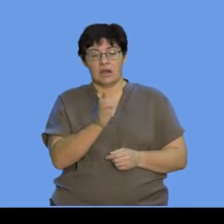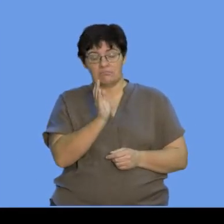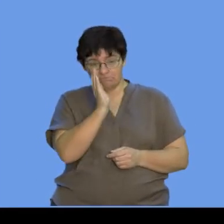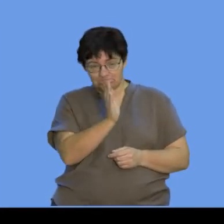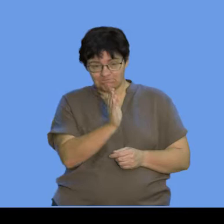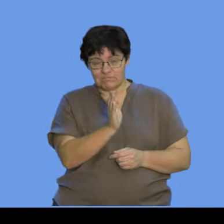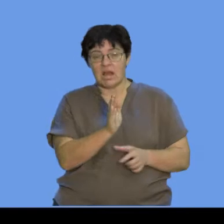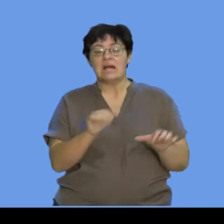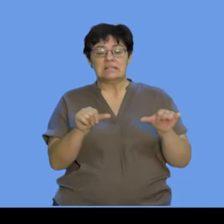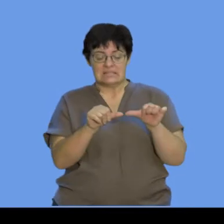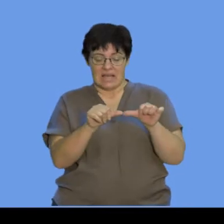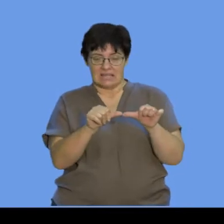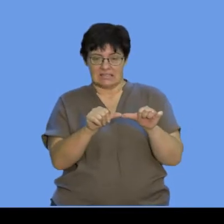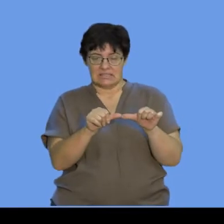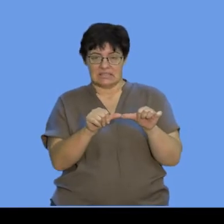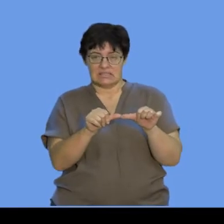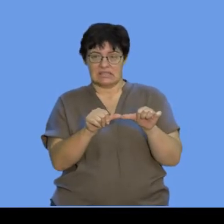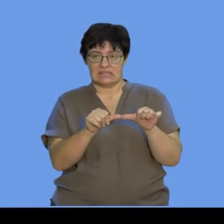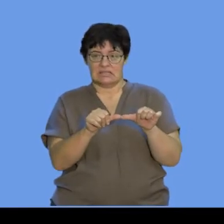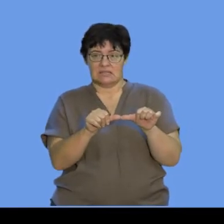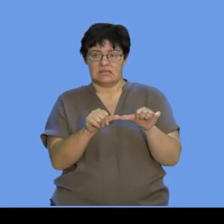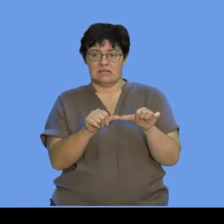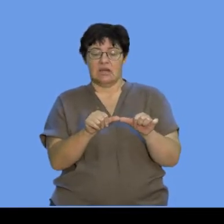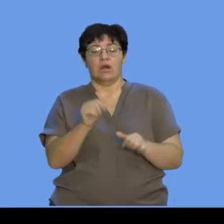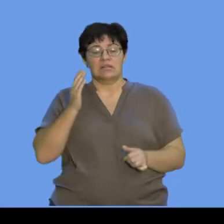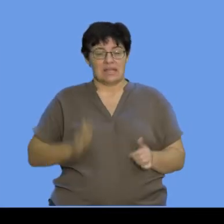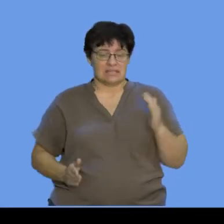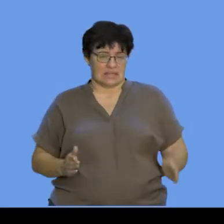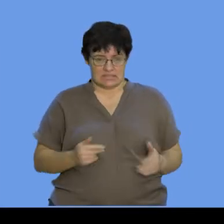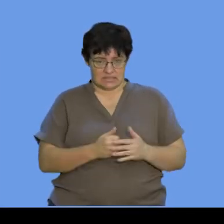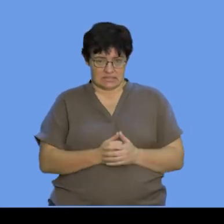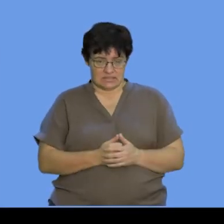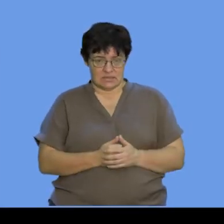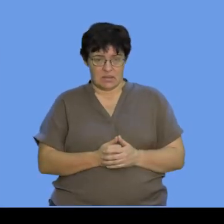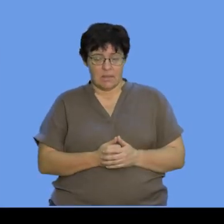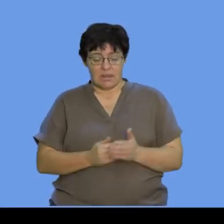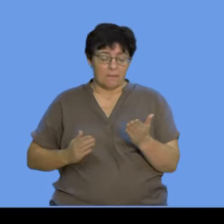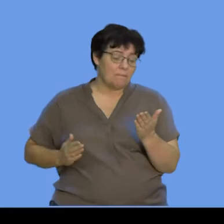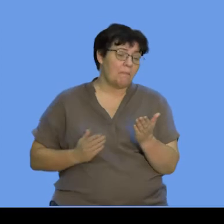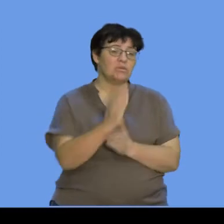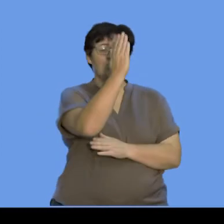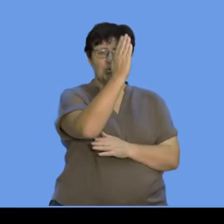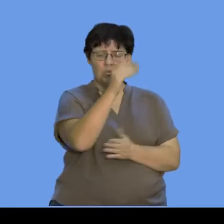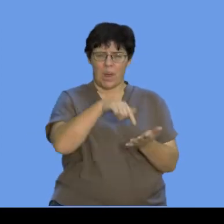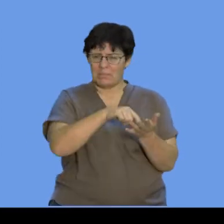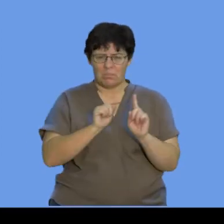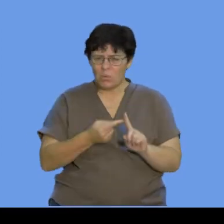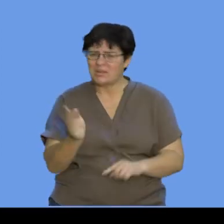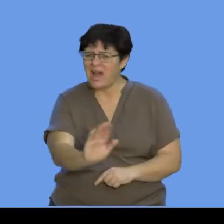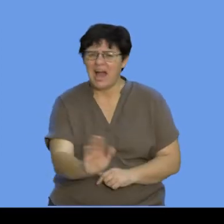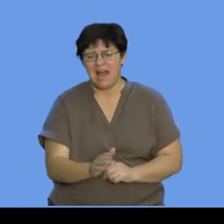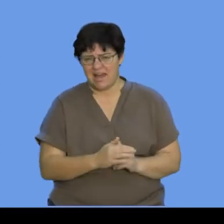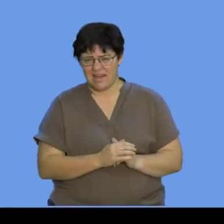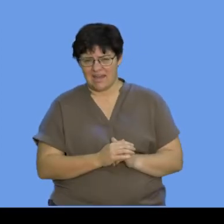sides proportionally. Please, guys, to divide does not necessarily mean it passes through the midpoint. The midpoint theorem is